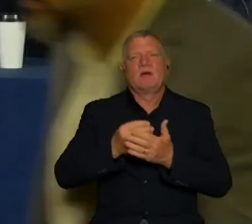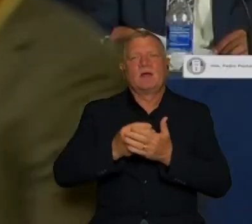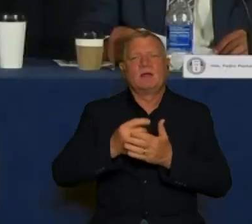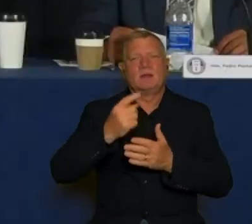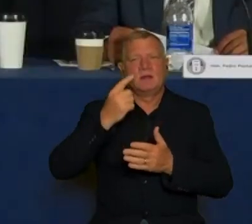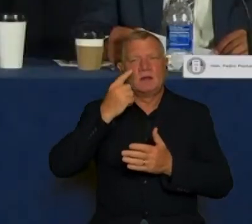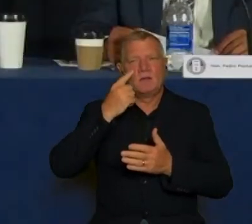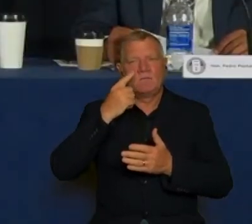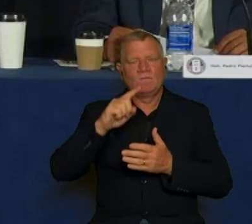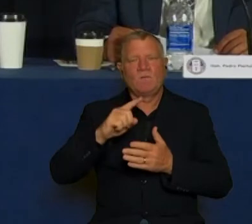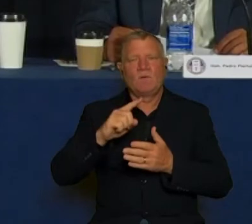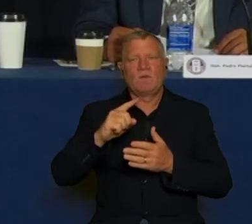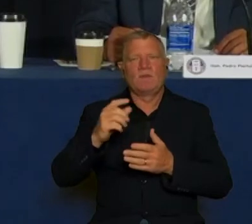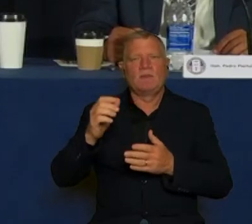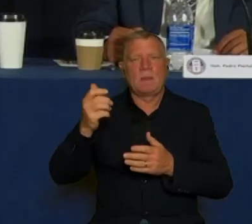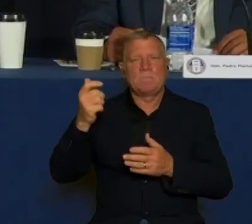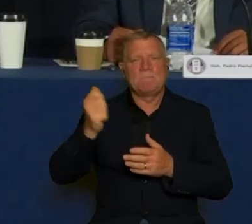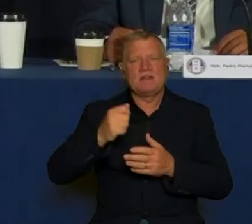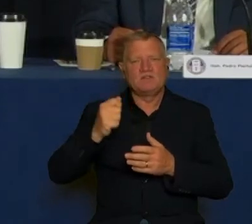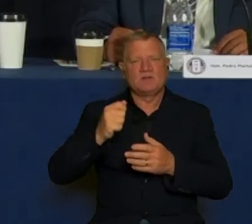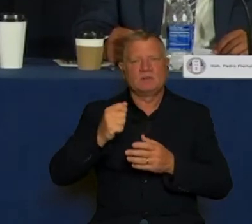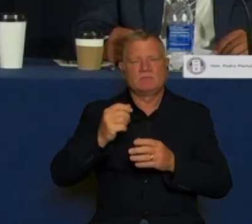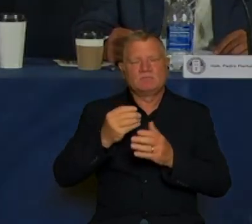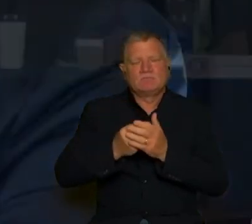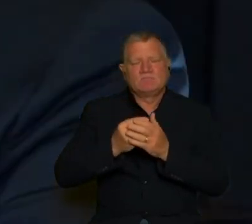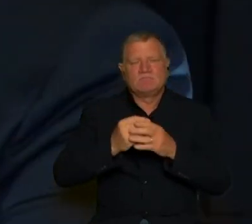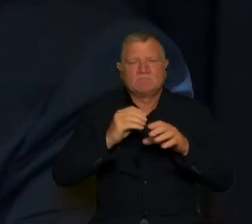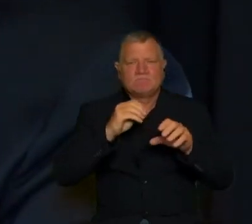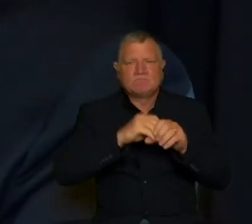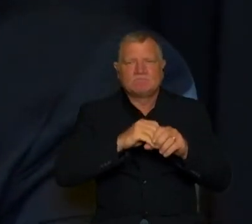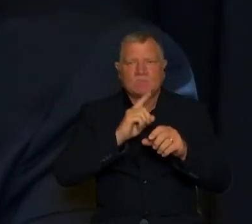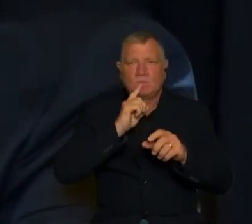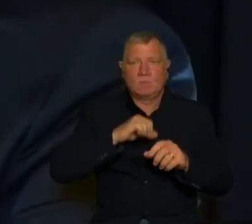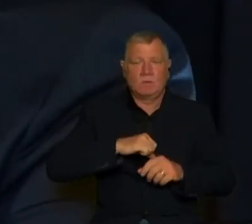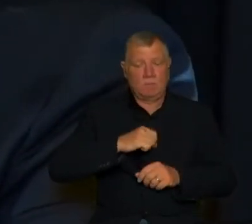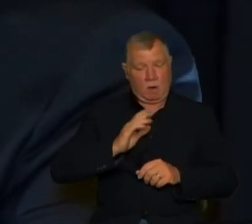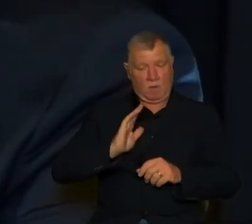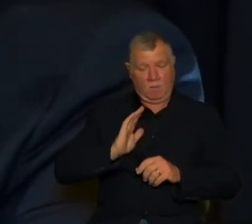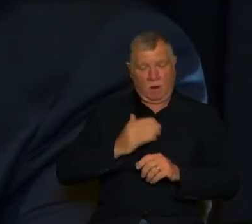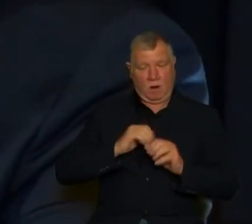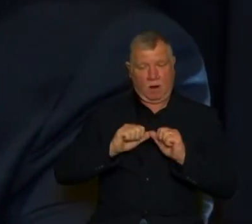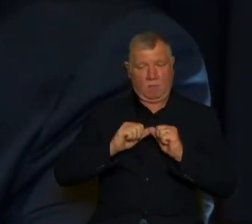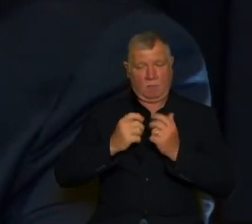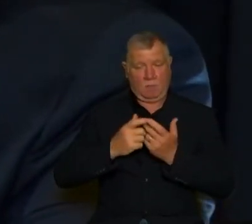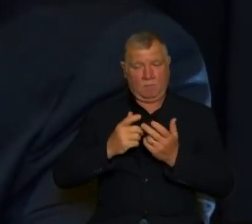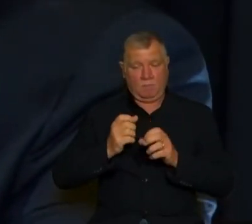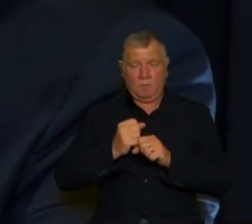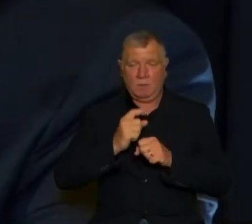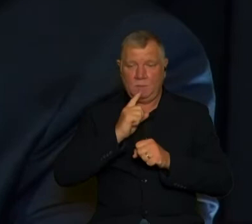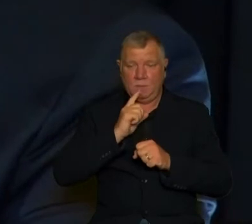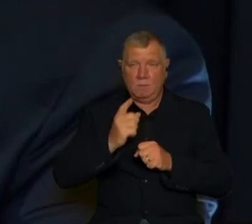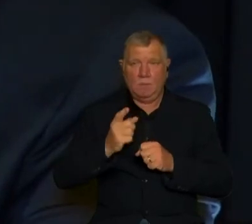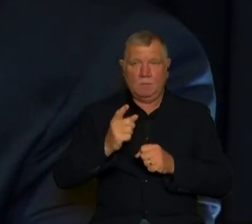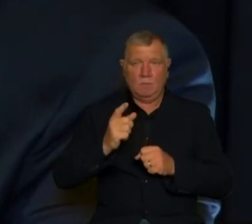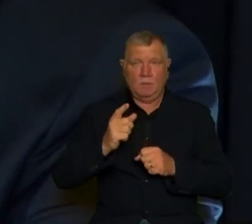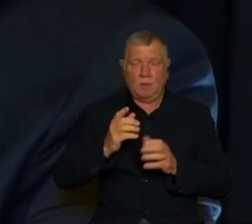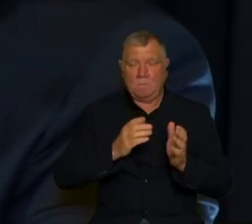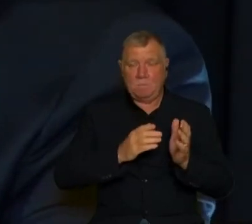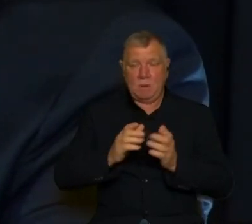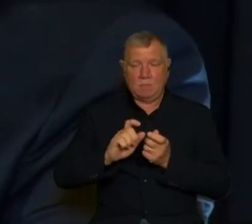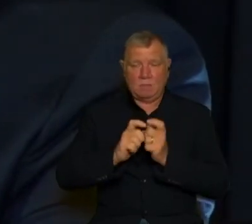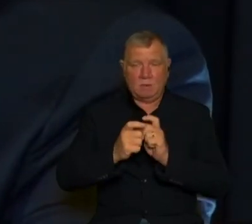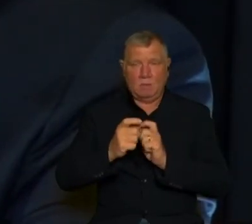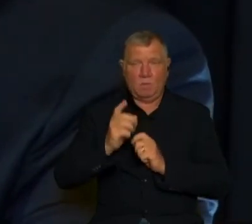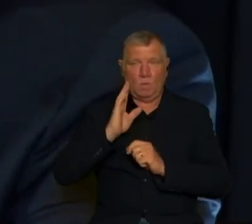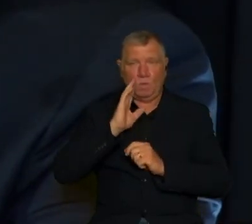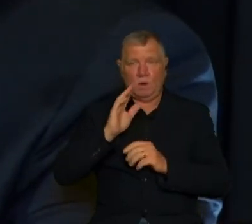Pension Reserve Trust. I am most proud of the fact that my administration ensured that the confirmed Commonwealth Plan of